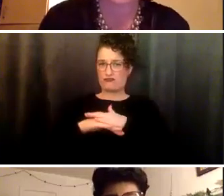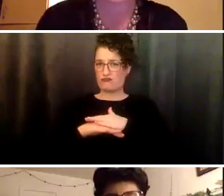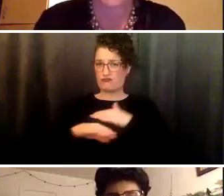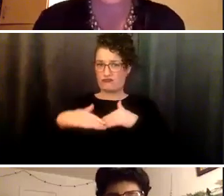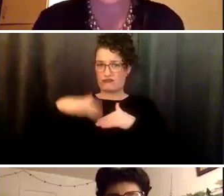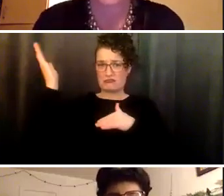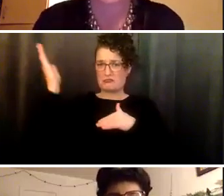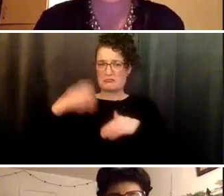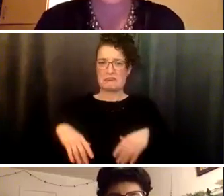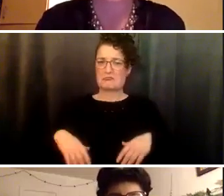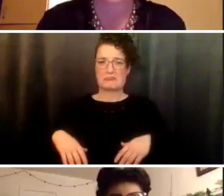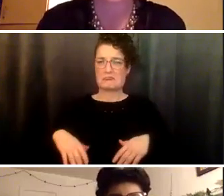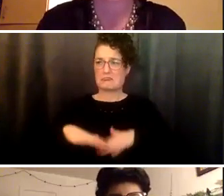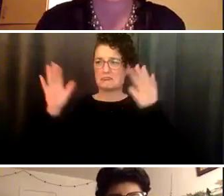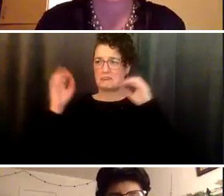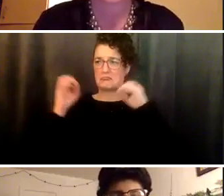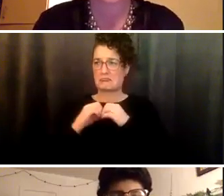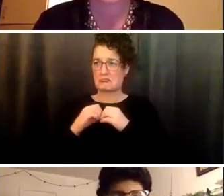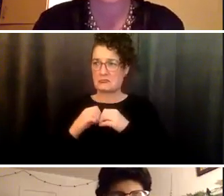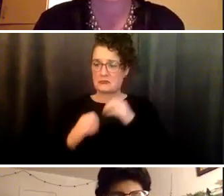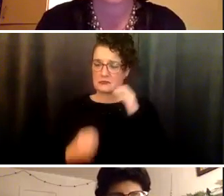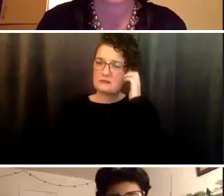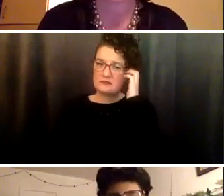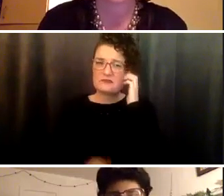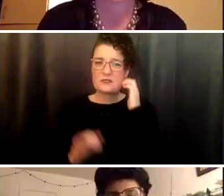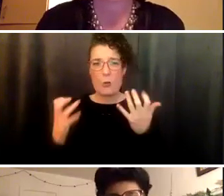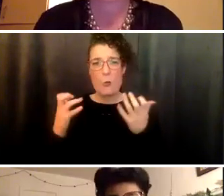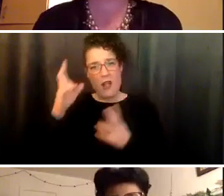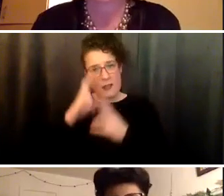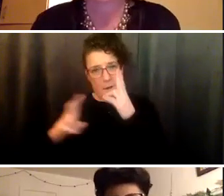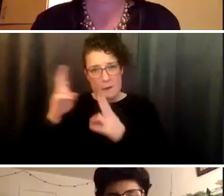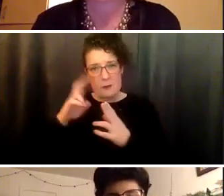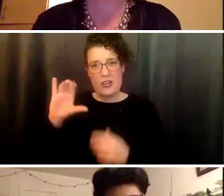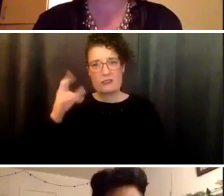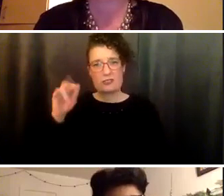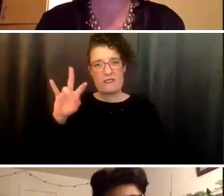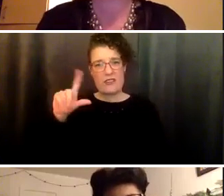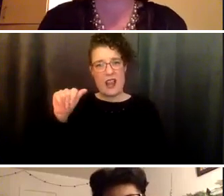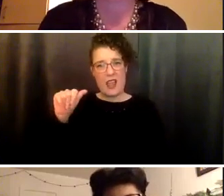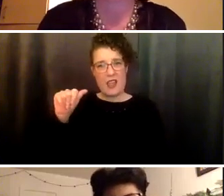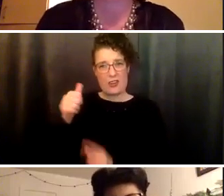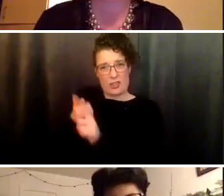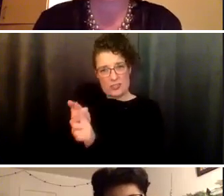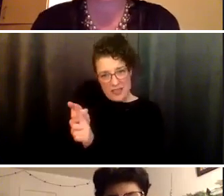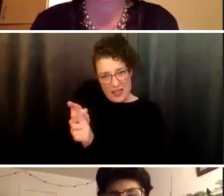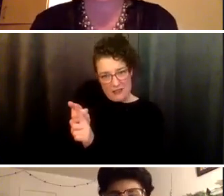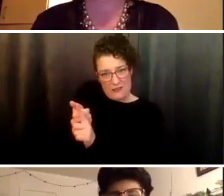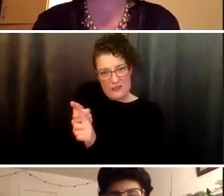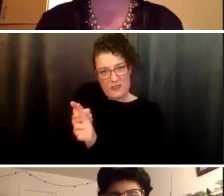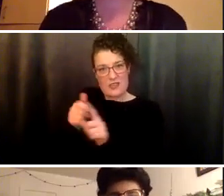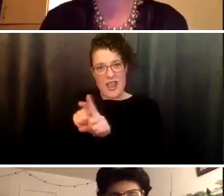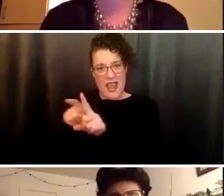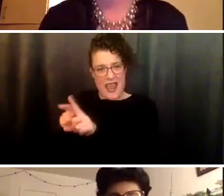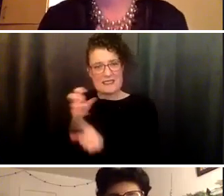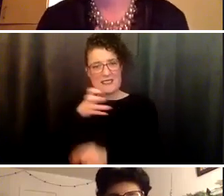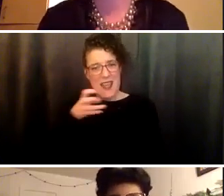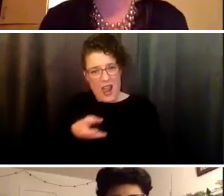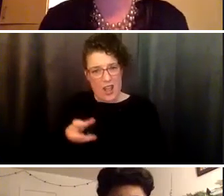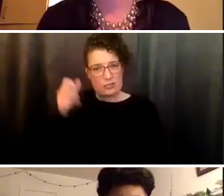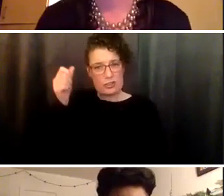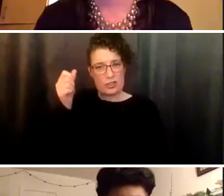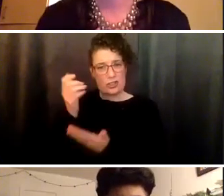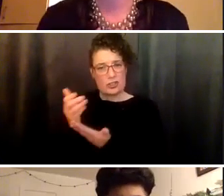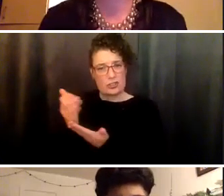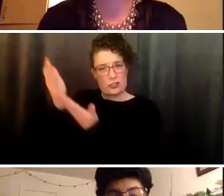to also, you know, like commemorate like Chavela herself as an elder,